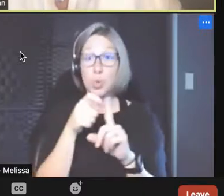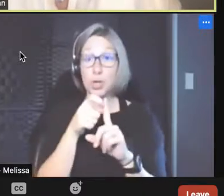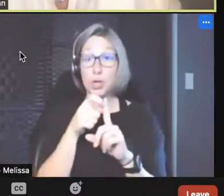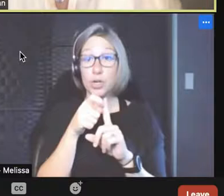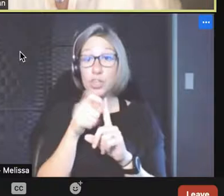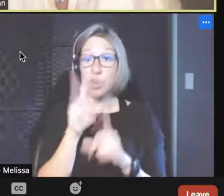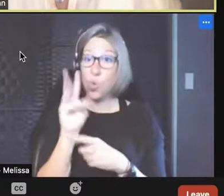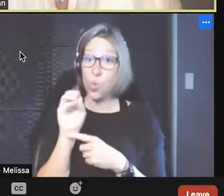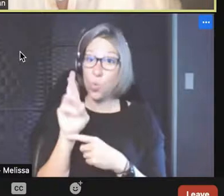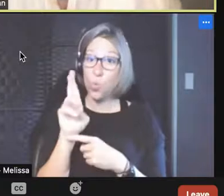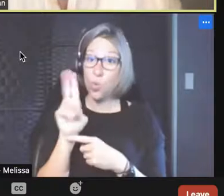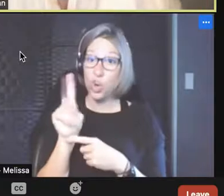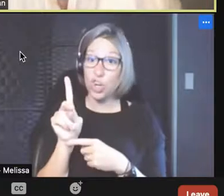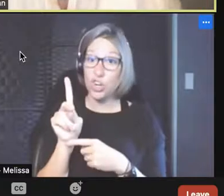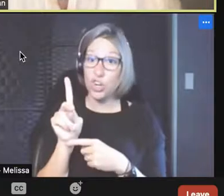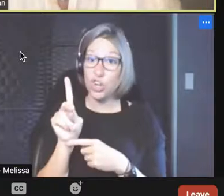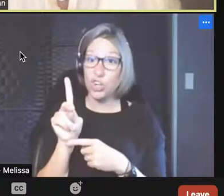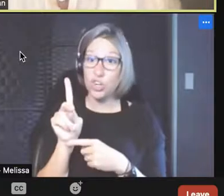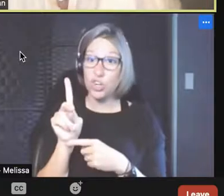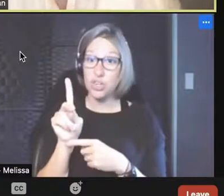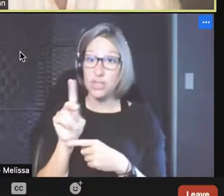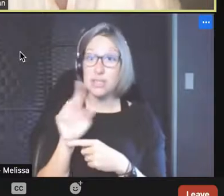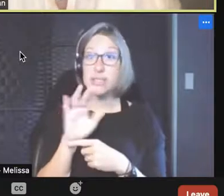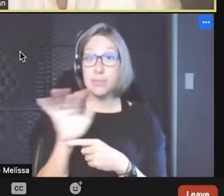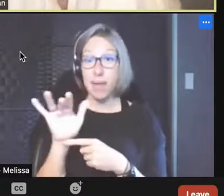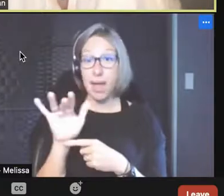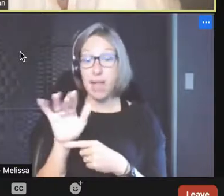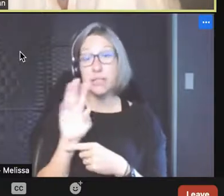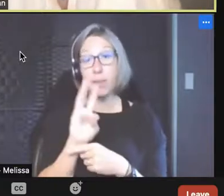word. It's spelled W-O-R-D.